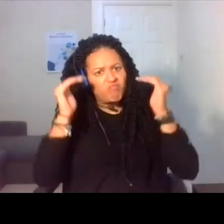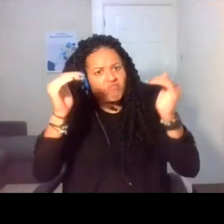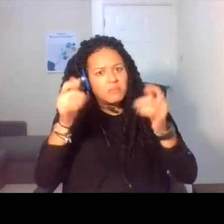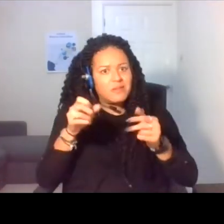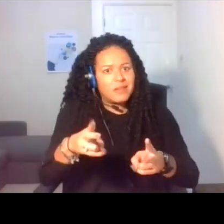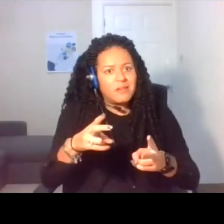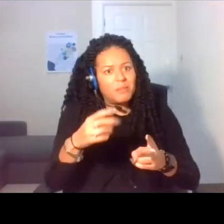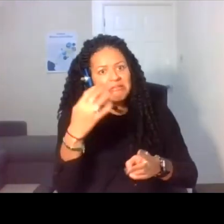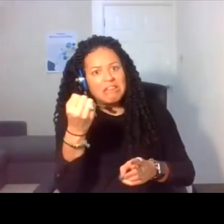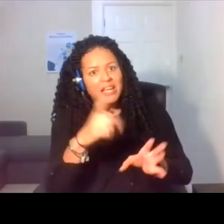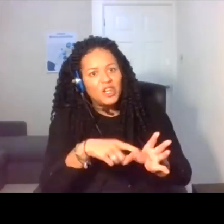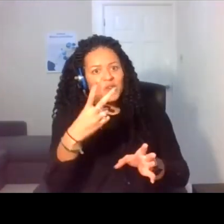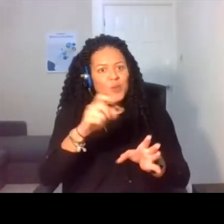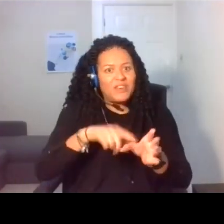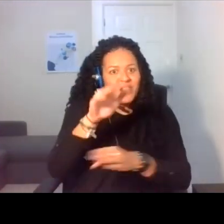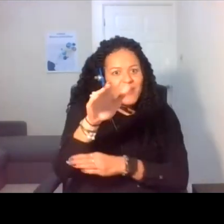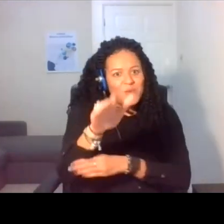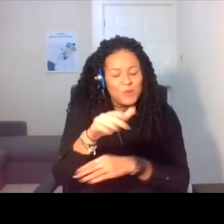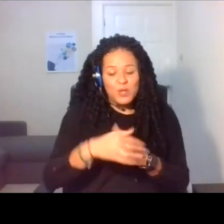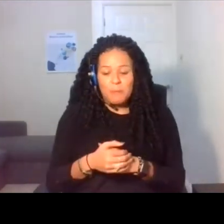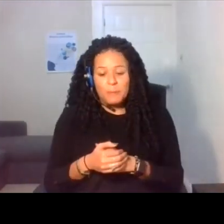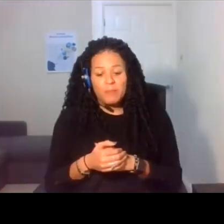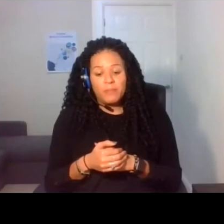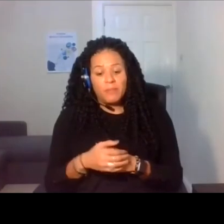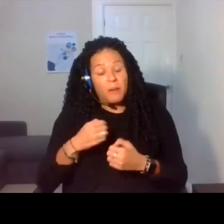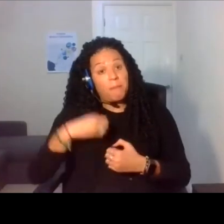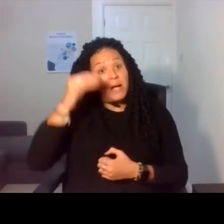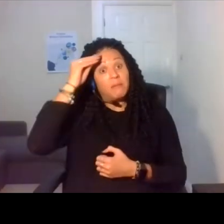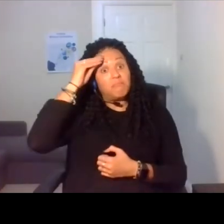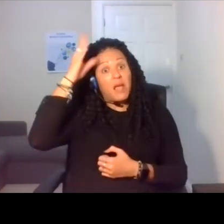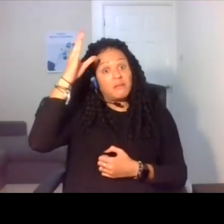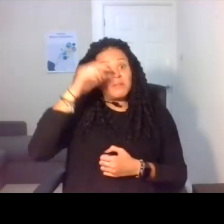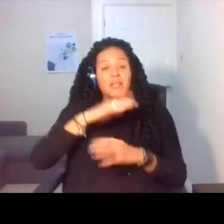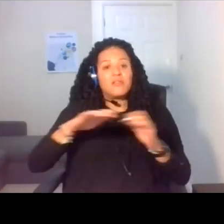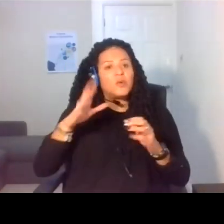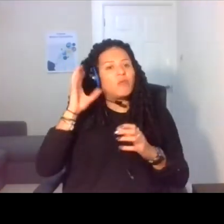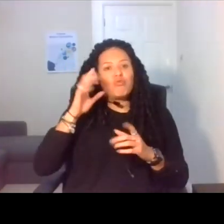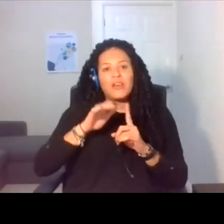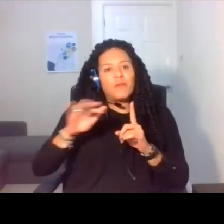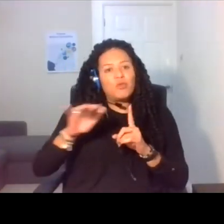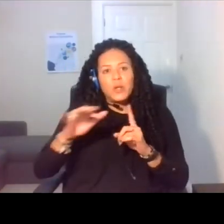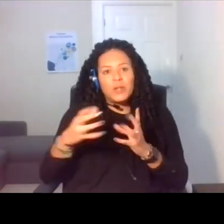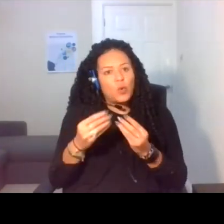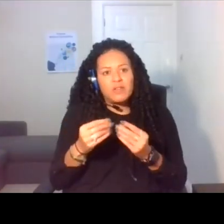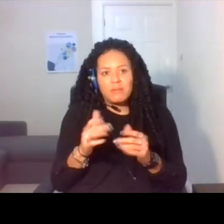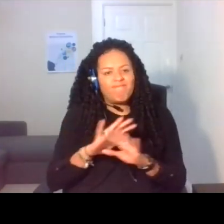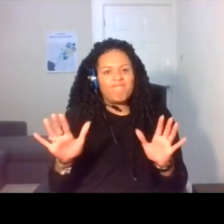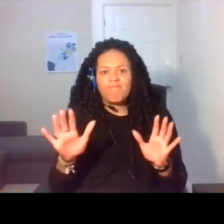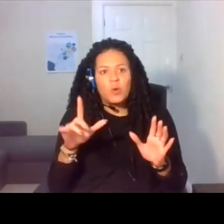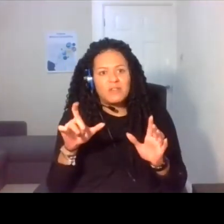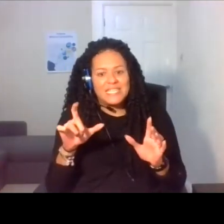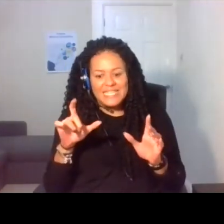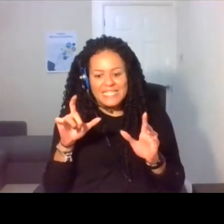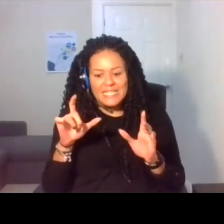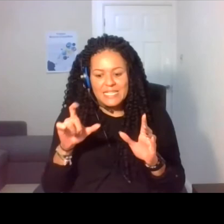in 10 or even 20 years. My expertise is not in radio frequency sources or CCD cameras, but